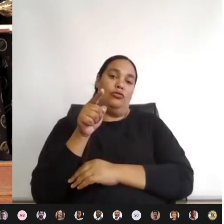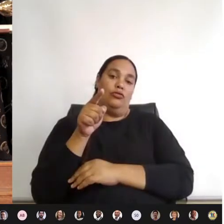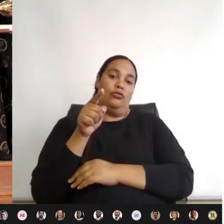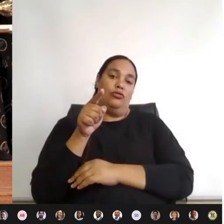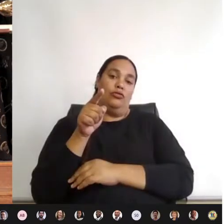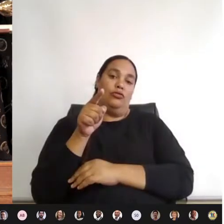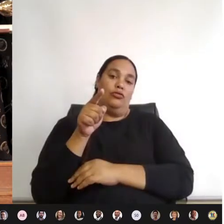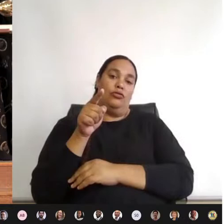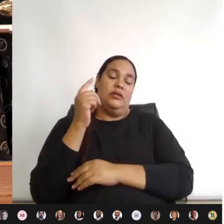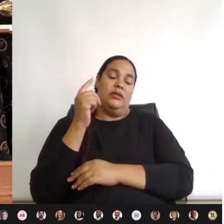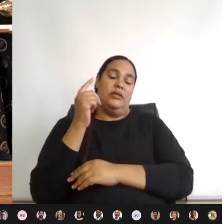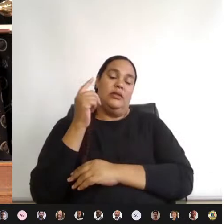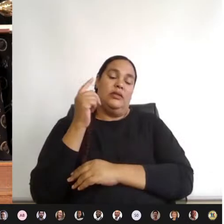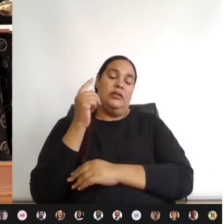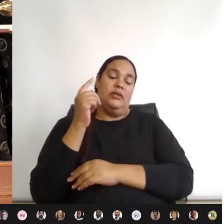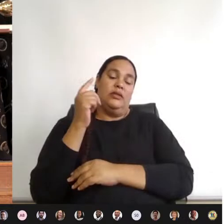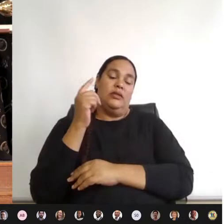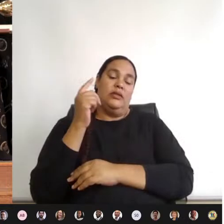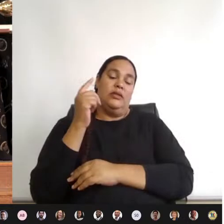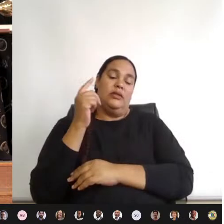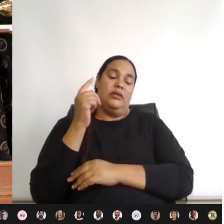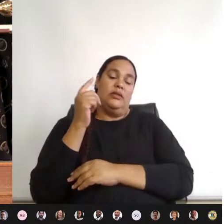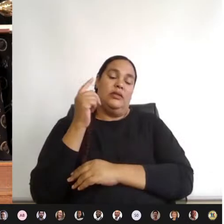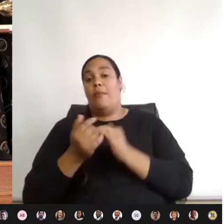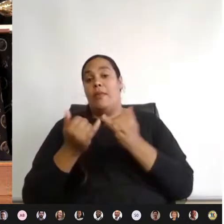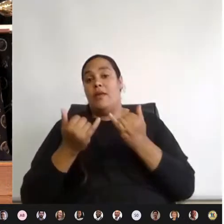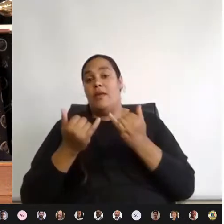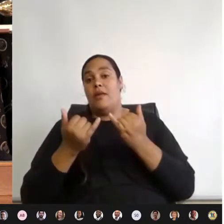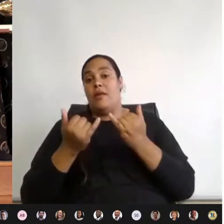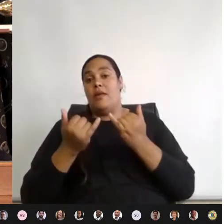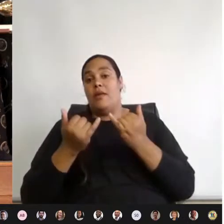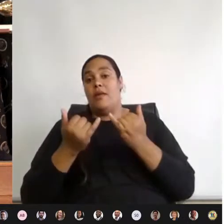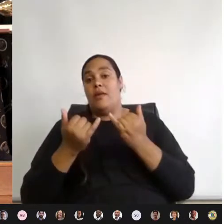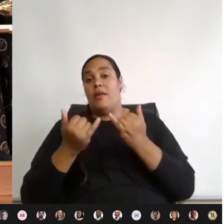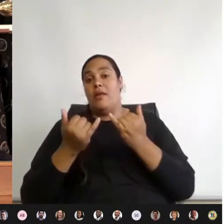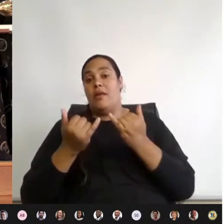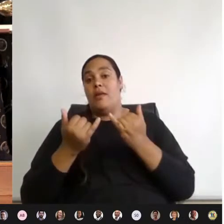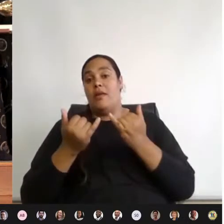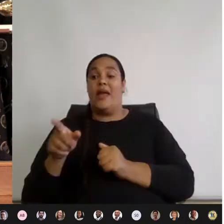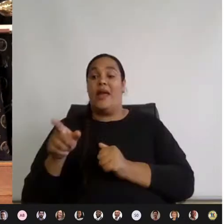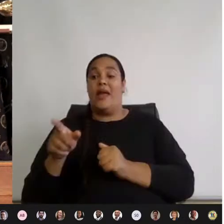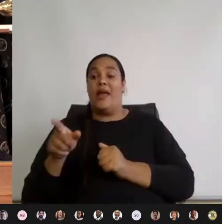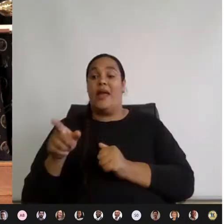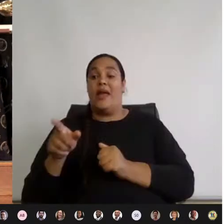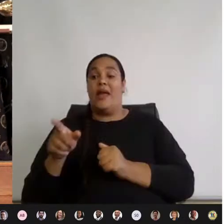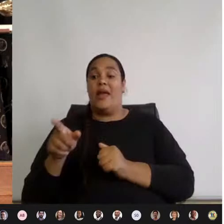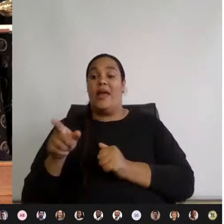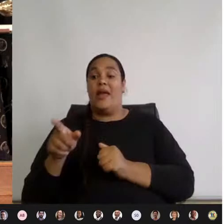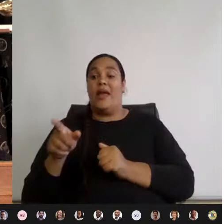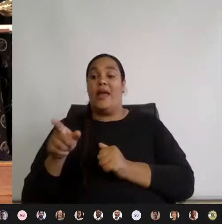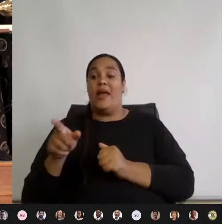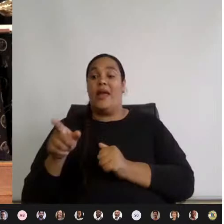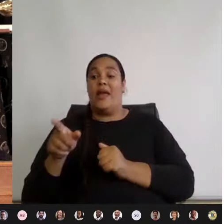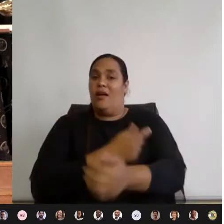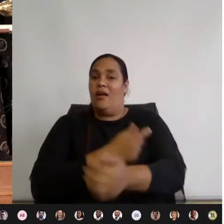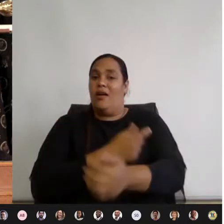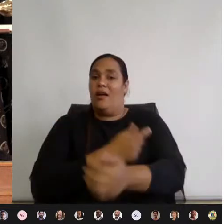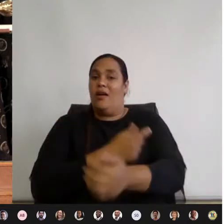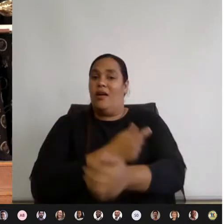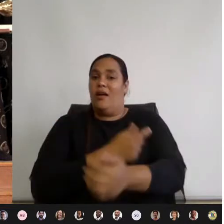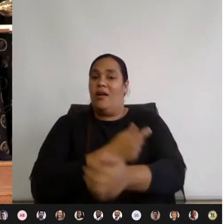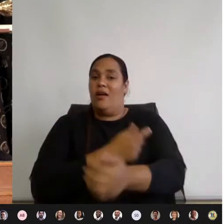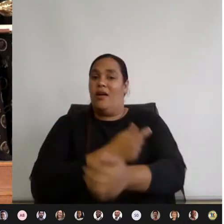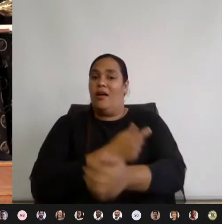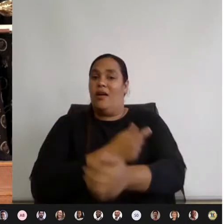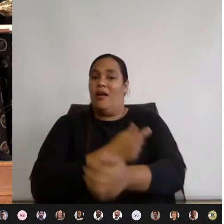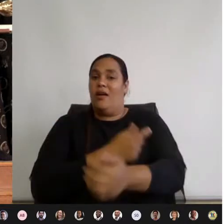and UCT-supported trial that's happening at the moment with ivermectin, and any of the other ones, we've got to make sure that we find